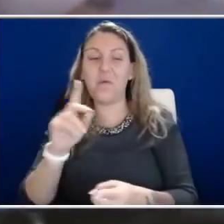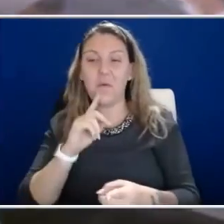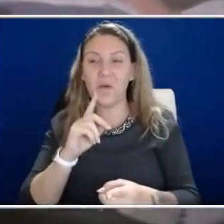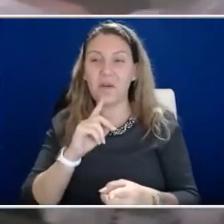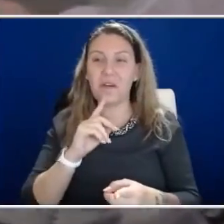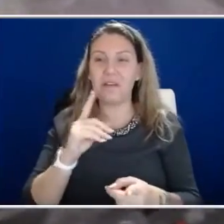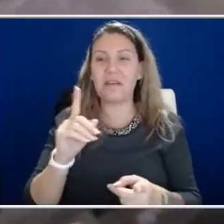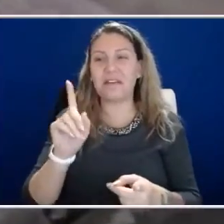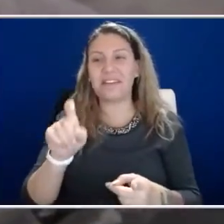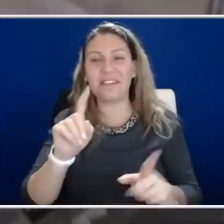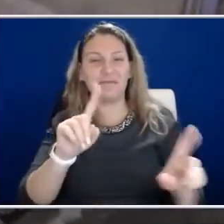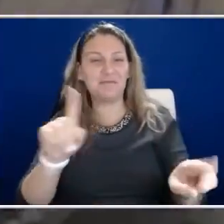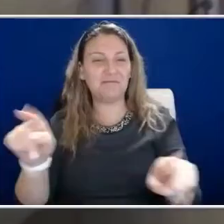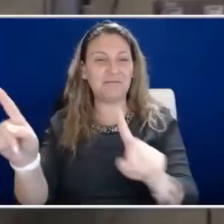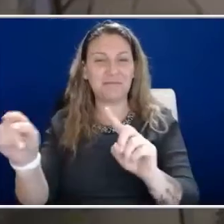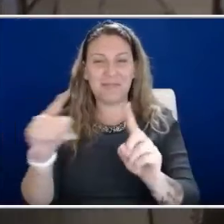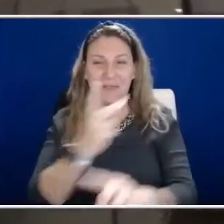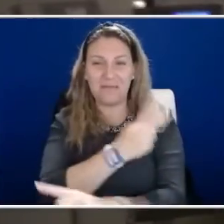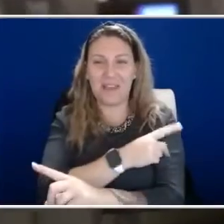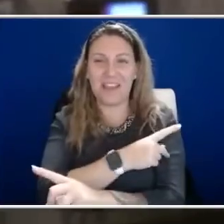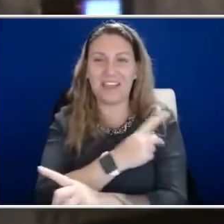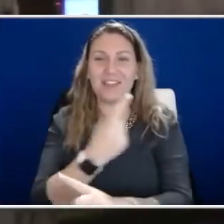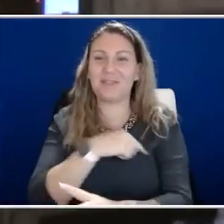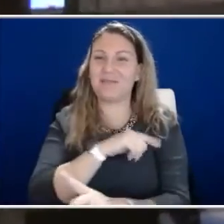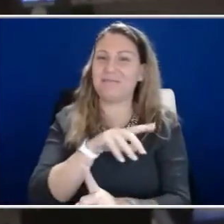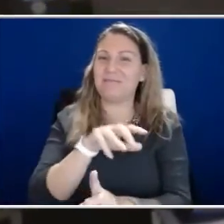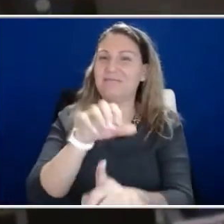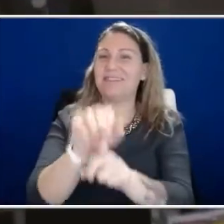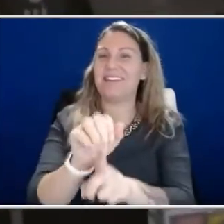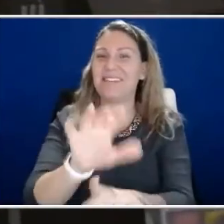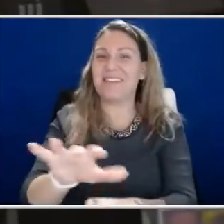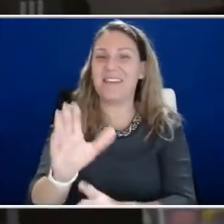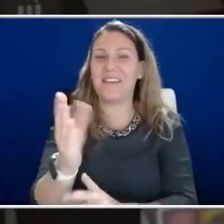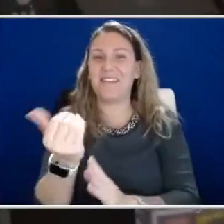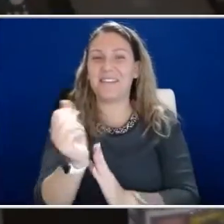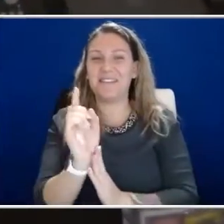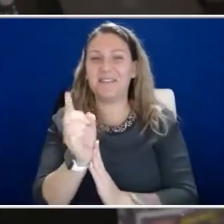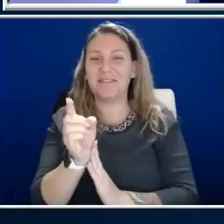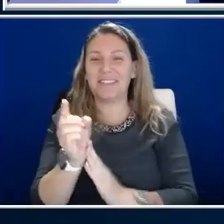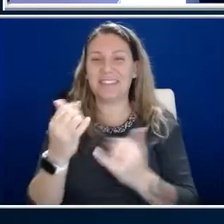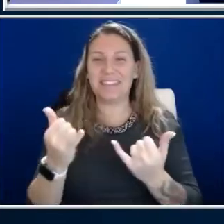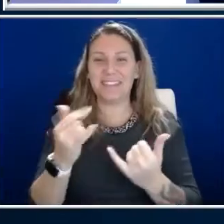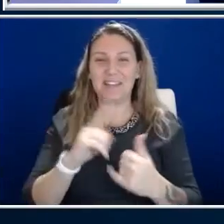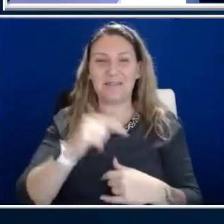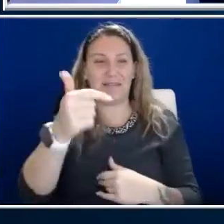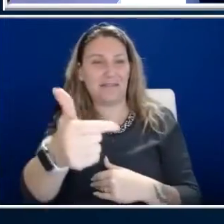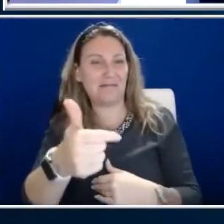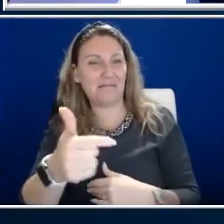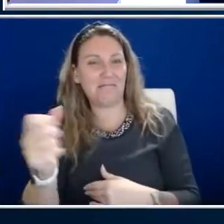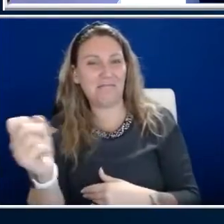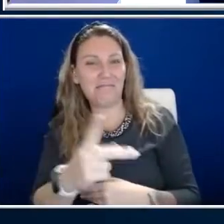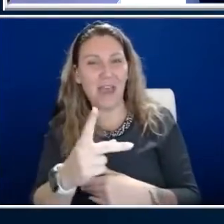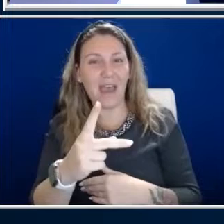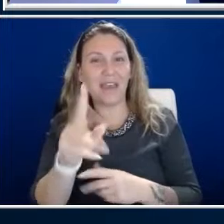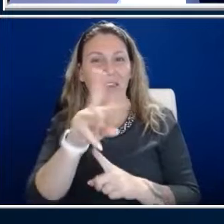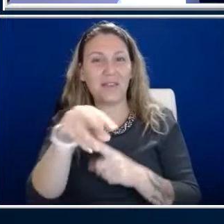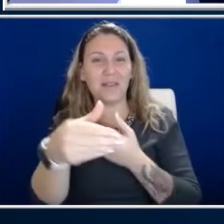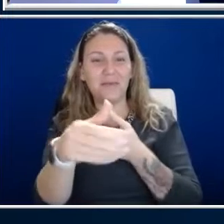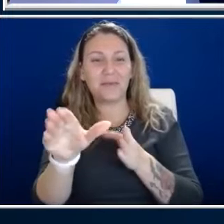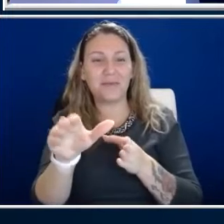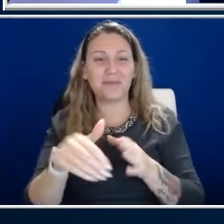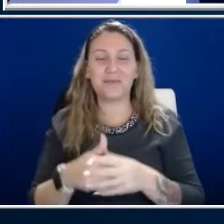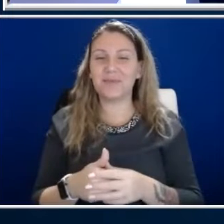so he's a hot commodity. We were able to snag him for about 15 minutes today. I want to toss it back to you in the studio. Really,